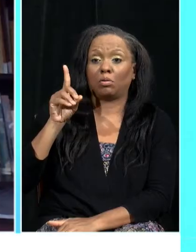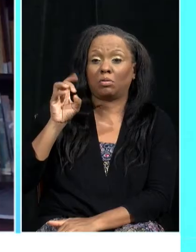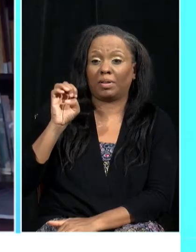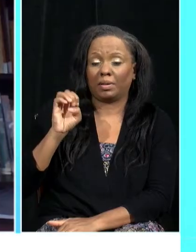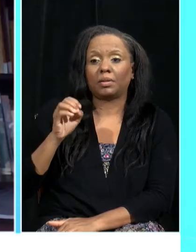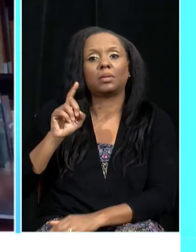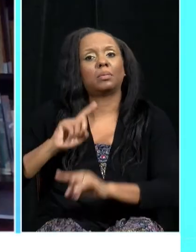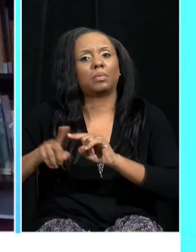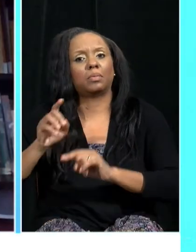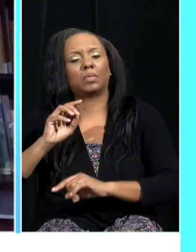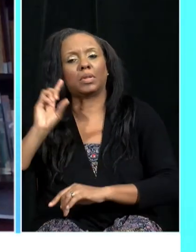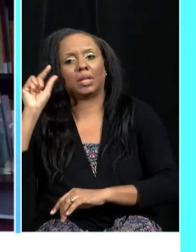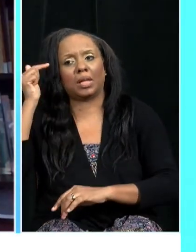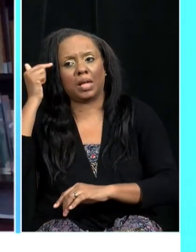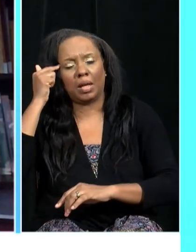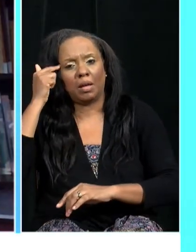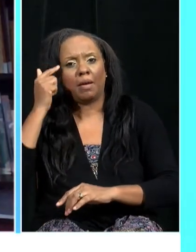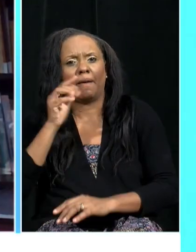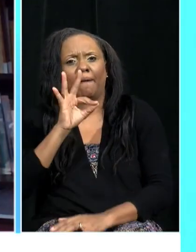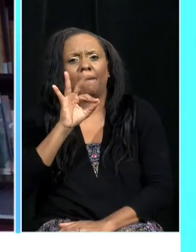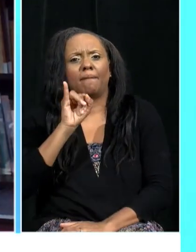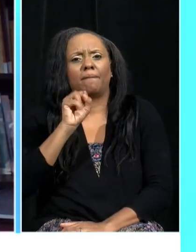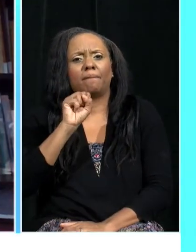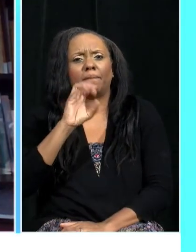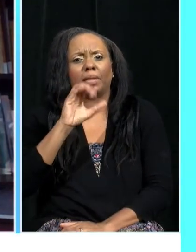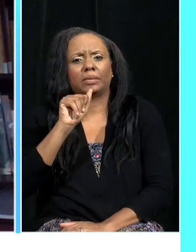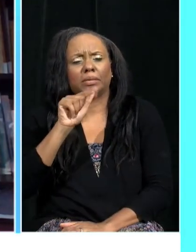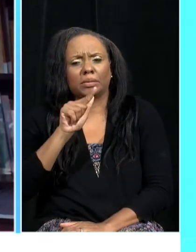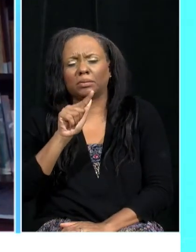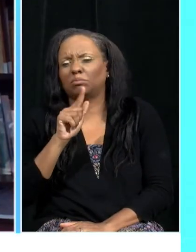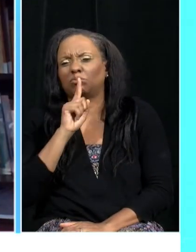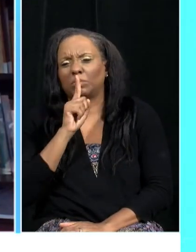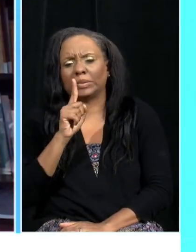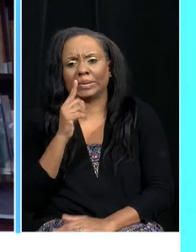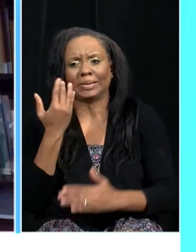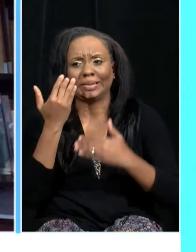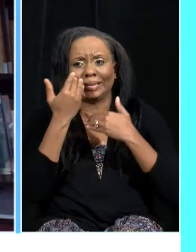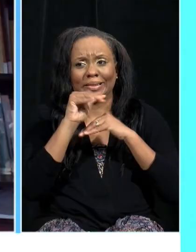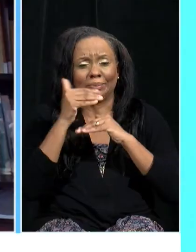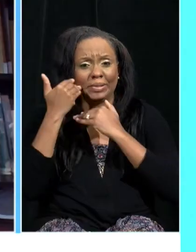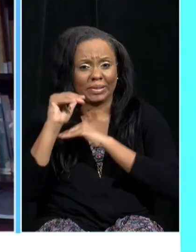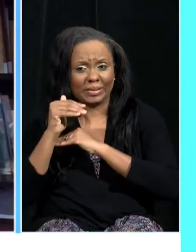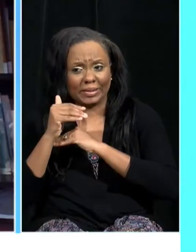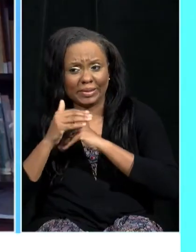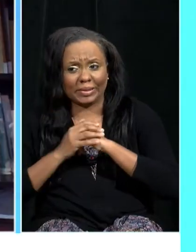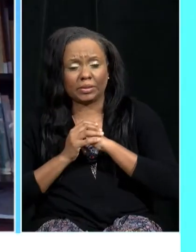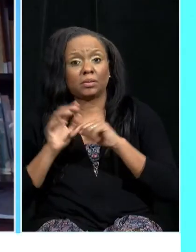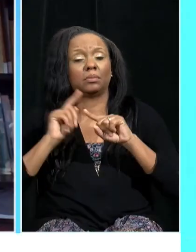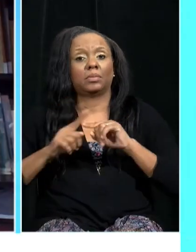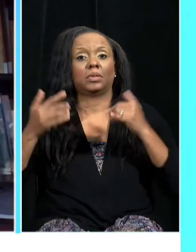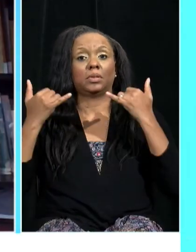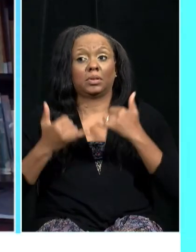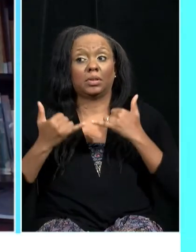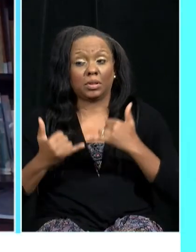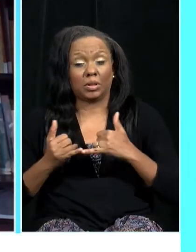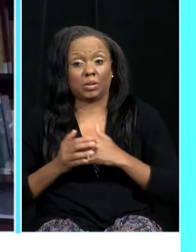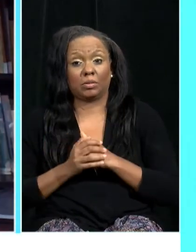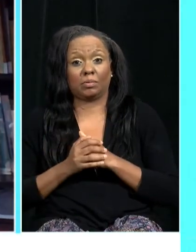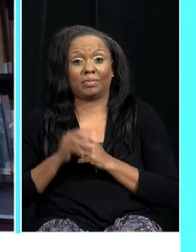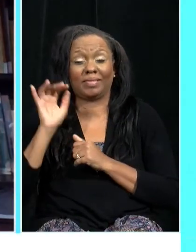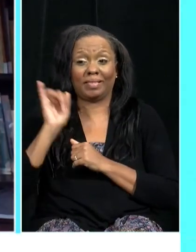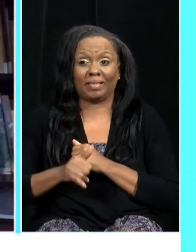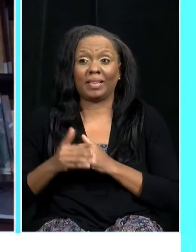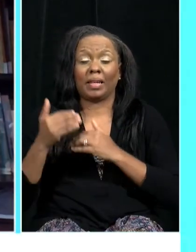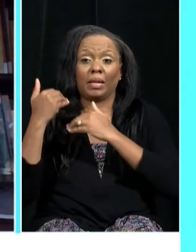limited, which goes to your role, where in such an environment, the burden then becomes on